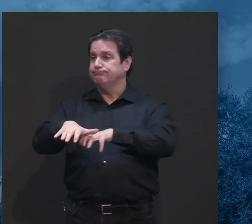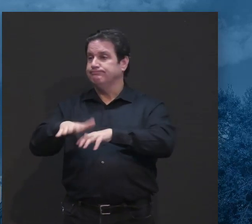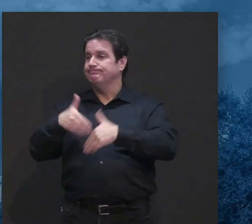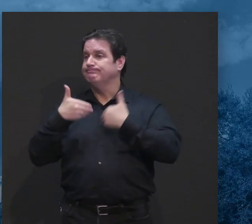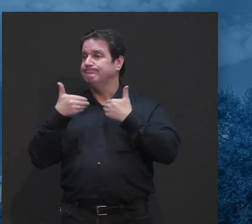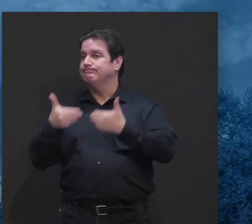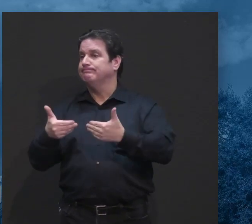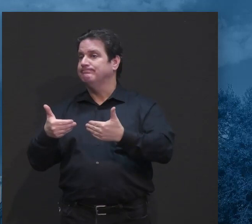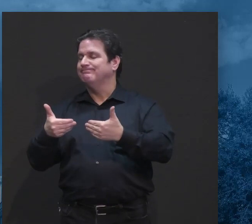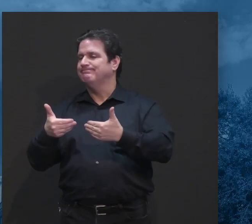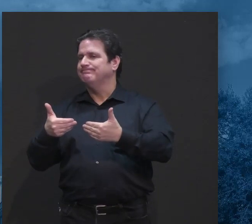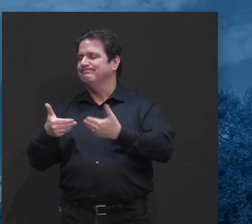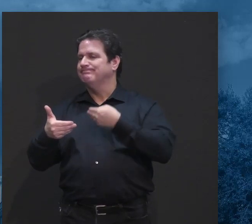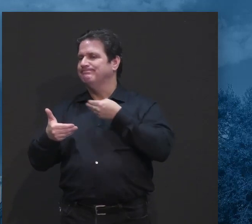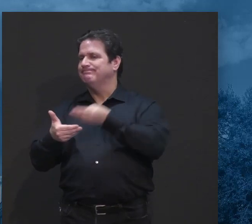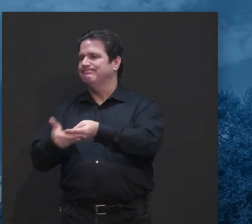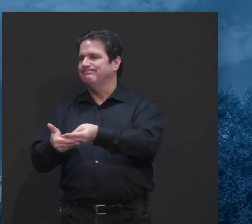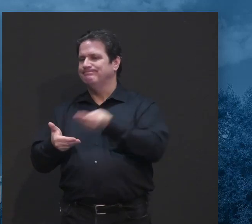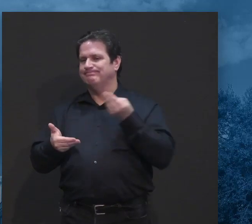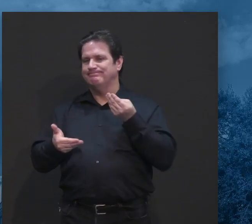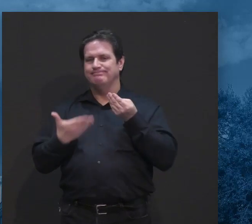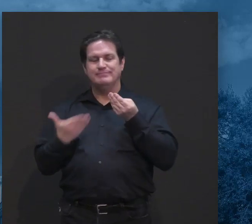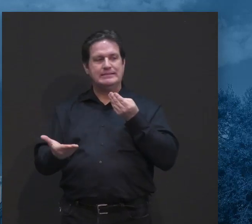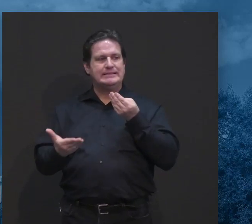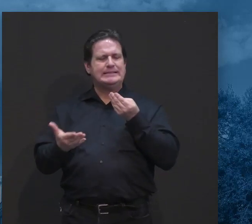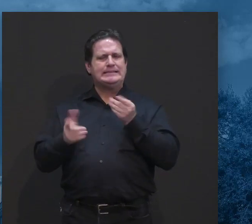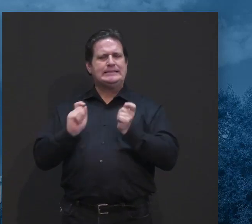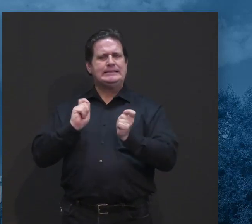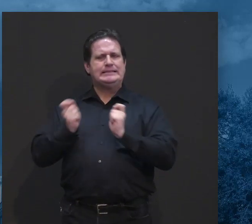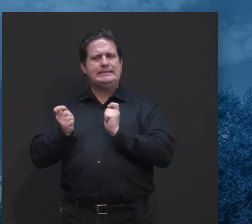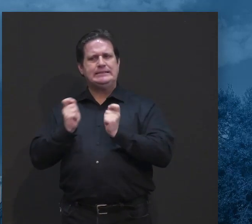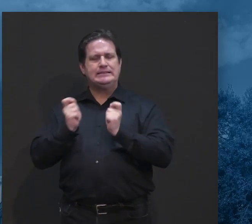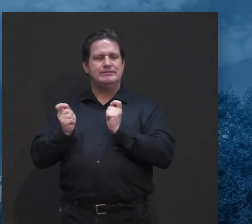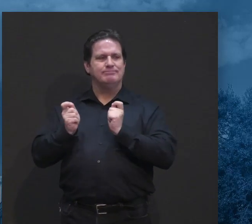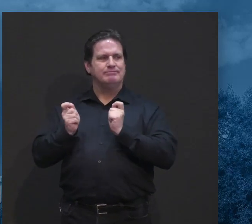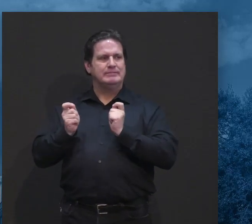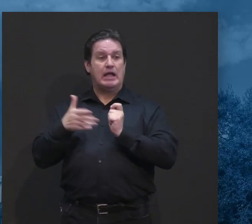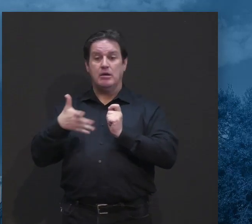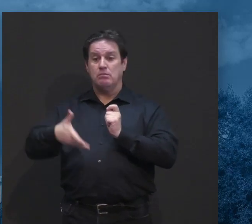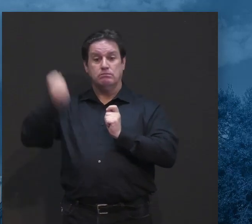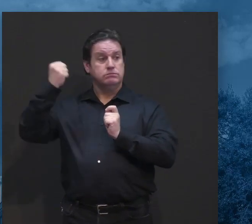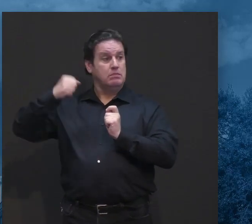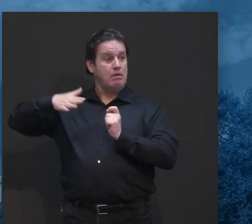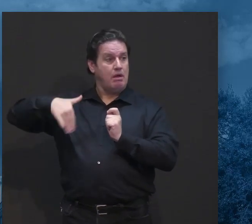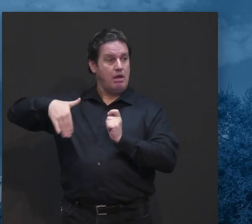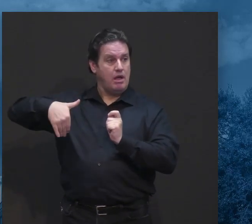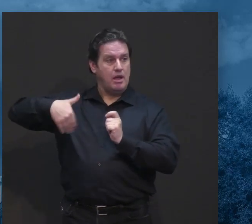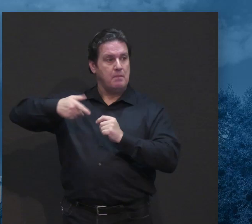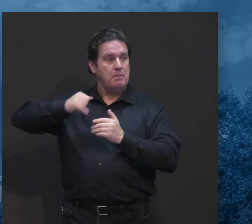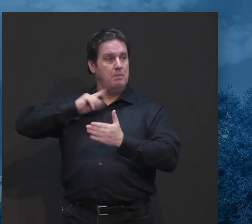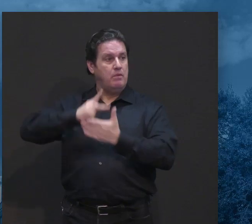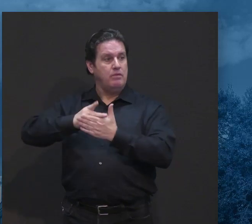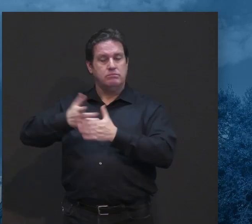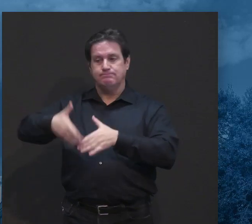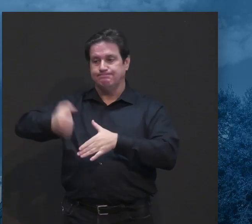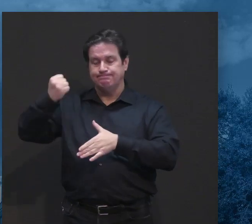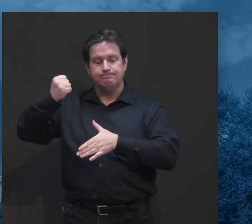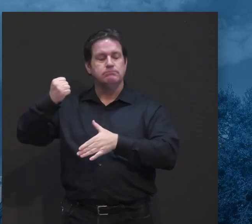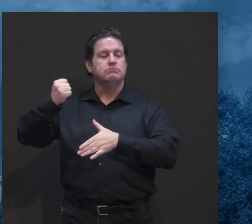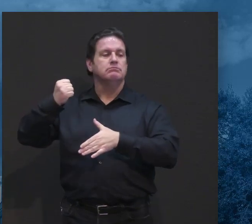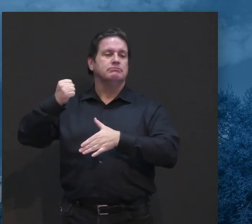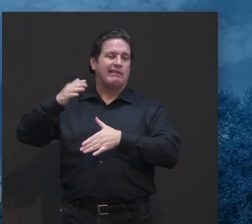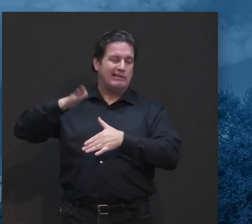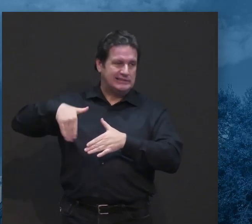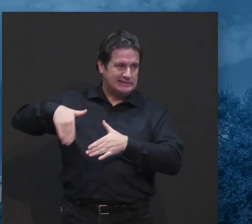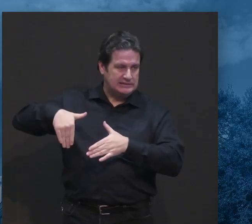and we have gone back and asked for modification. We haven't rescinded any at this point, but we do